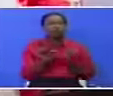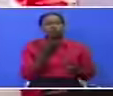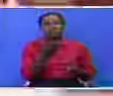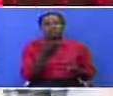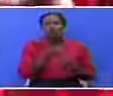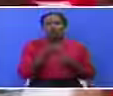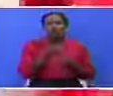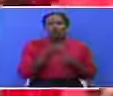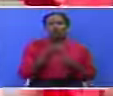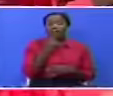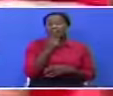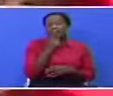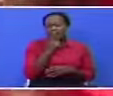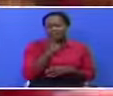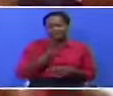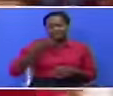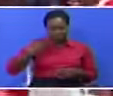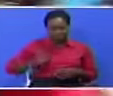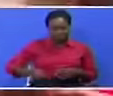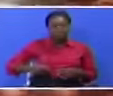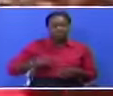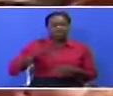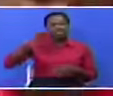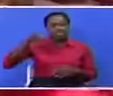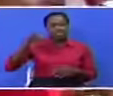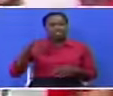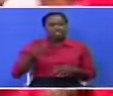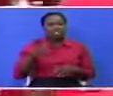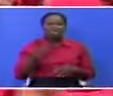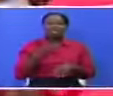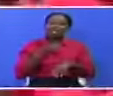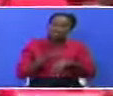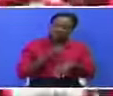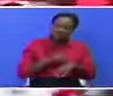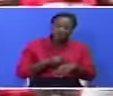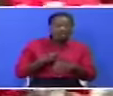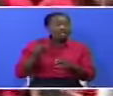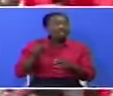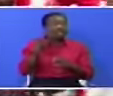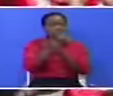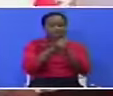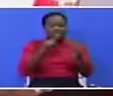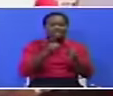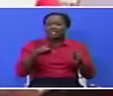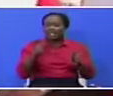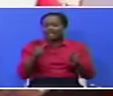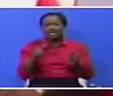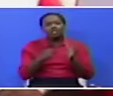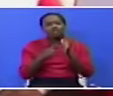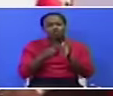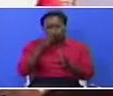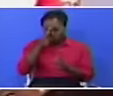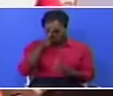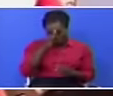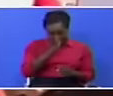red attire made procession within the city, making calls for the head of state and other key players to show true commitment in dealing